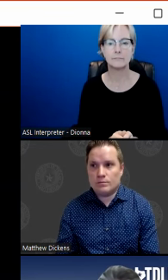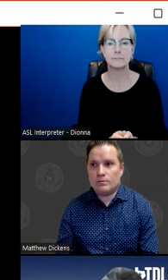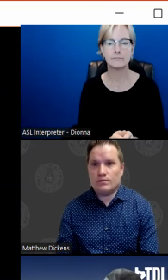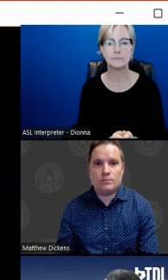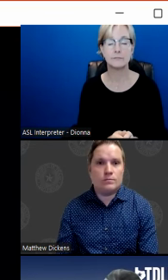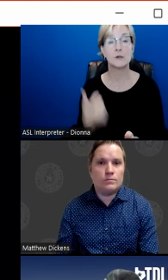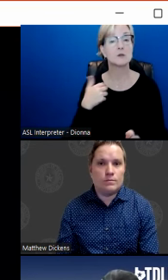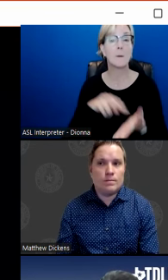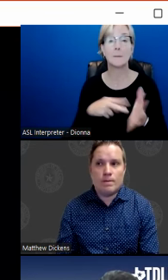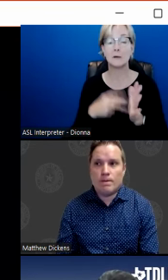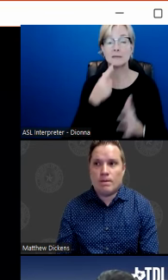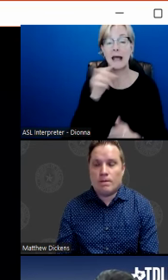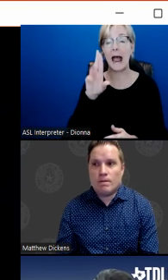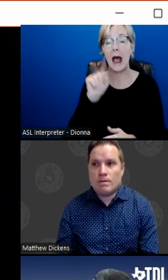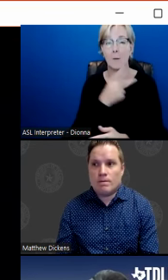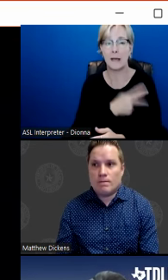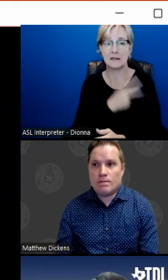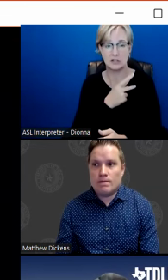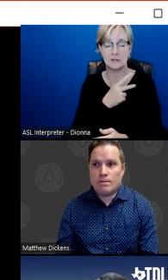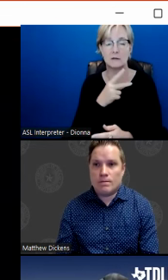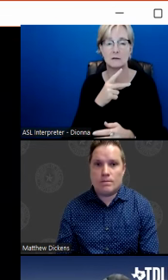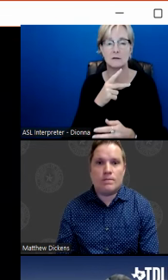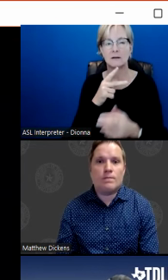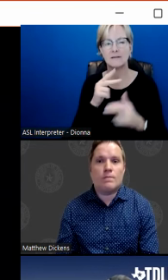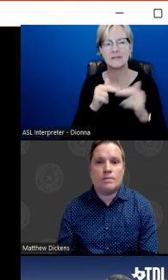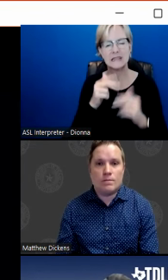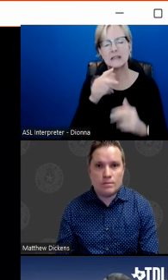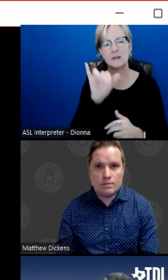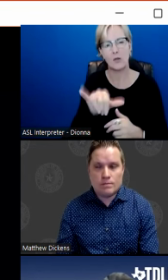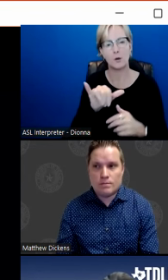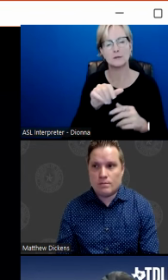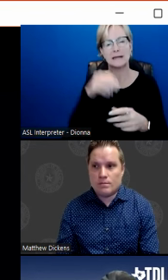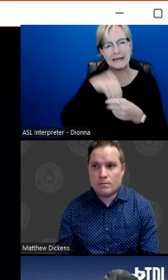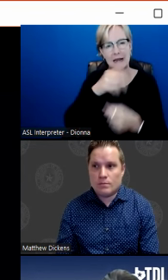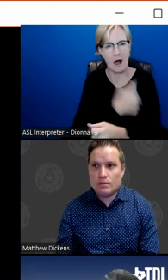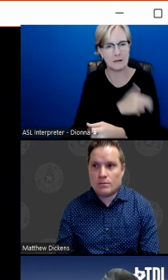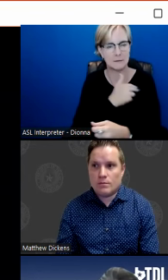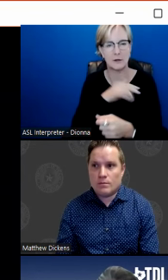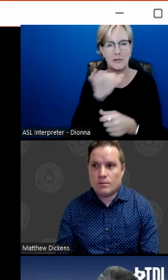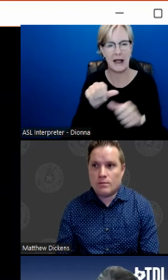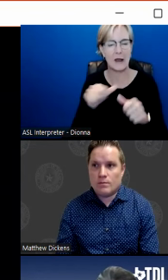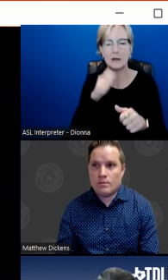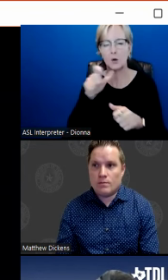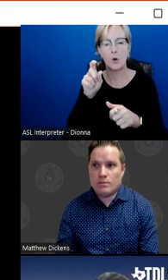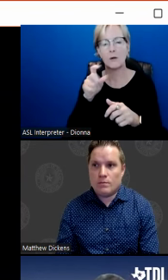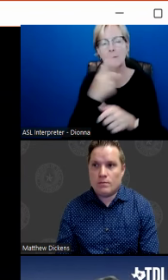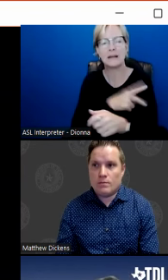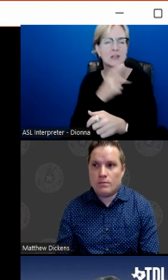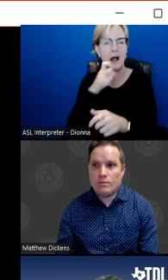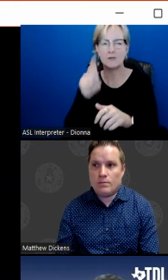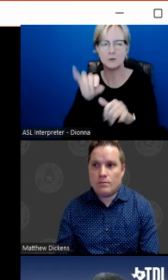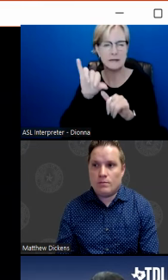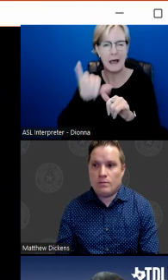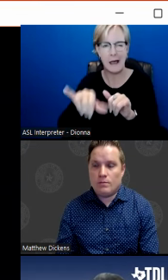So what we mean when we say outpatient facilities, these are facilities located in hospitals that do not need overnight stays. So